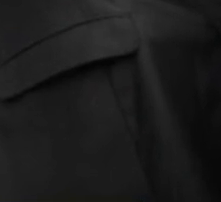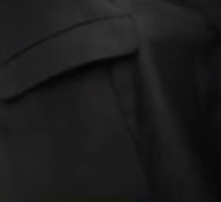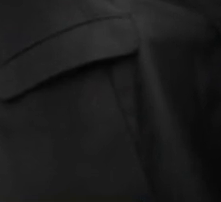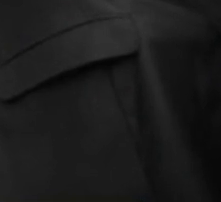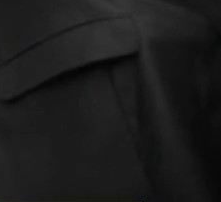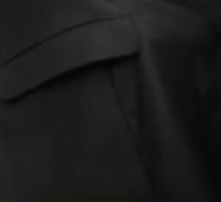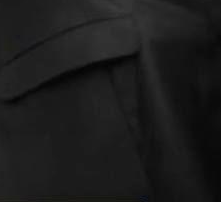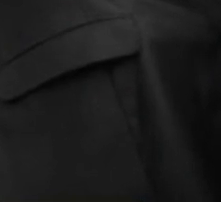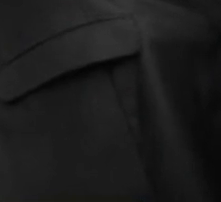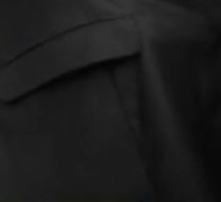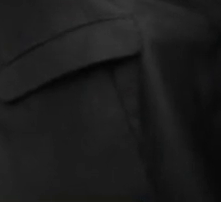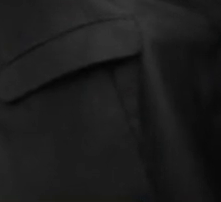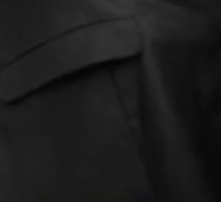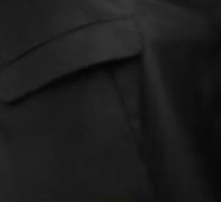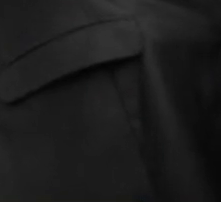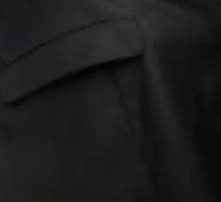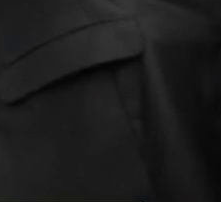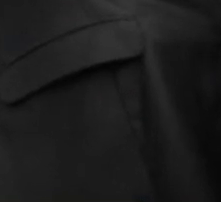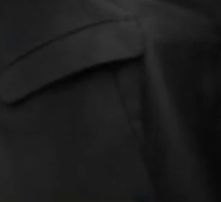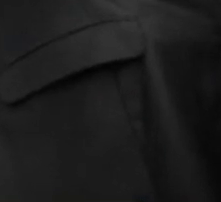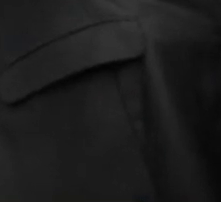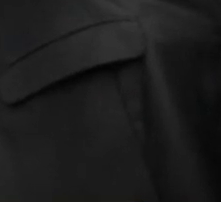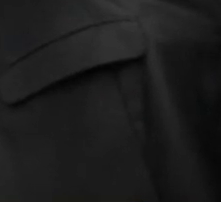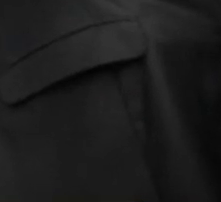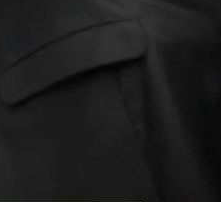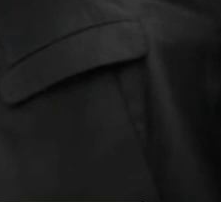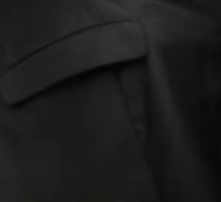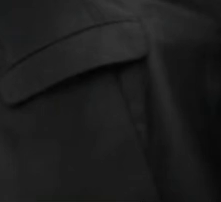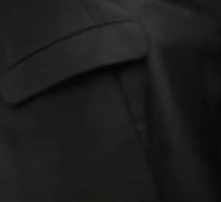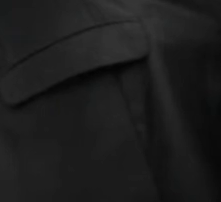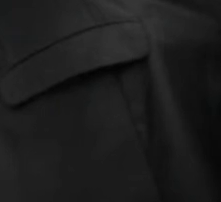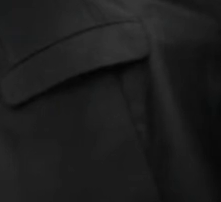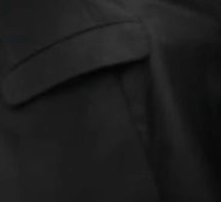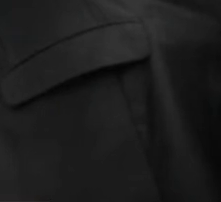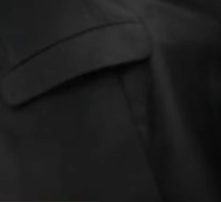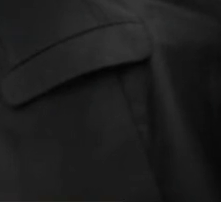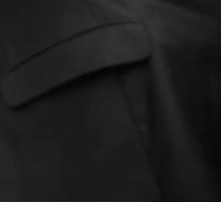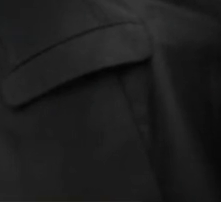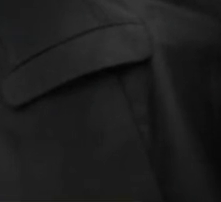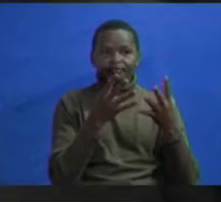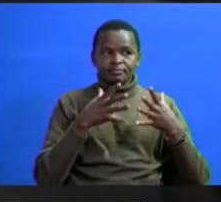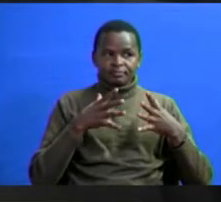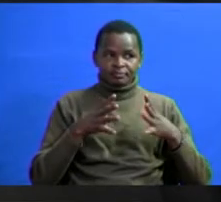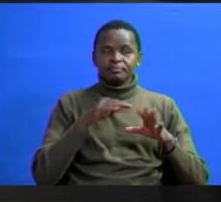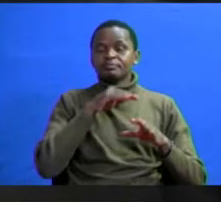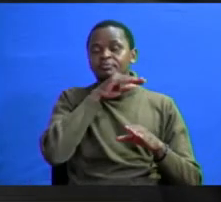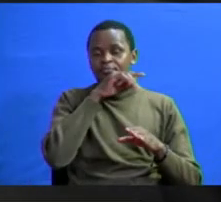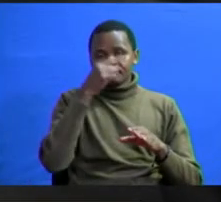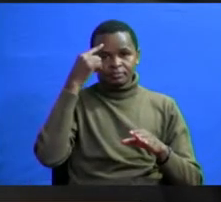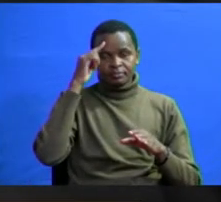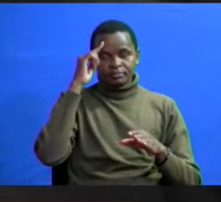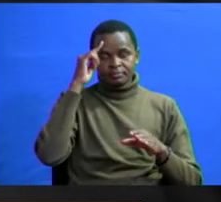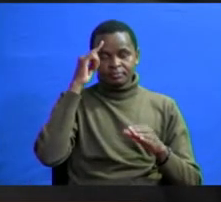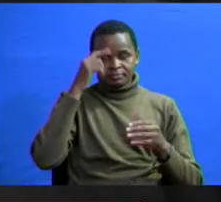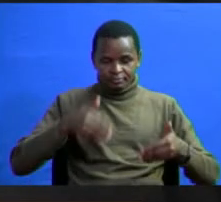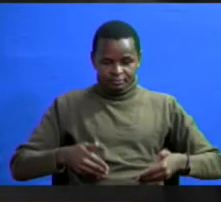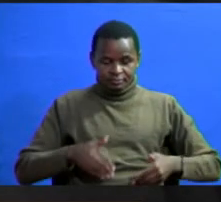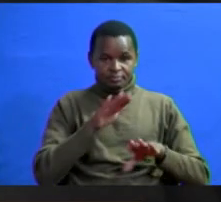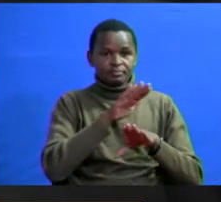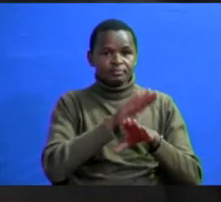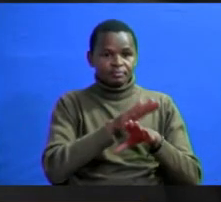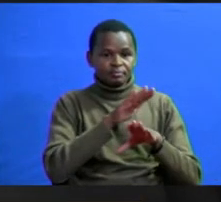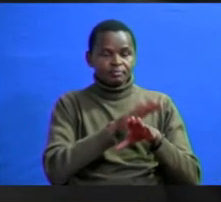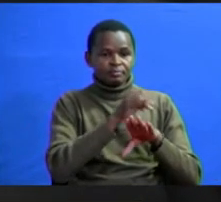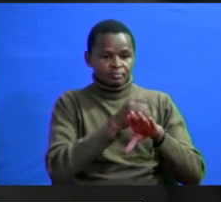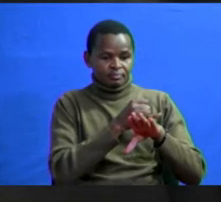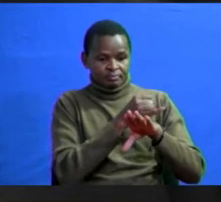died of starvation. The cabinet secretary further told senators that most victims died of starvation, but a good number died of